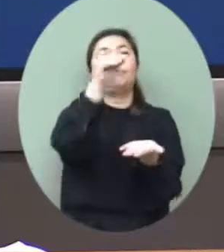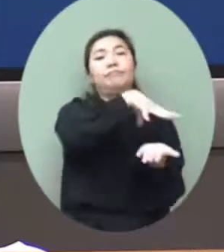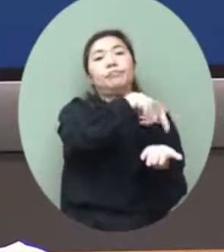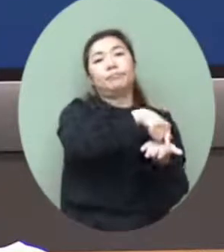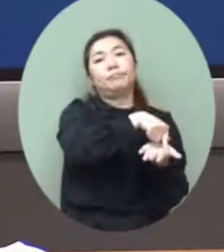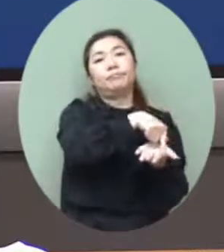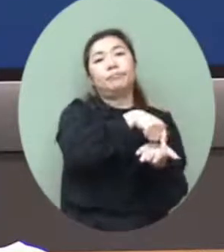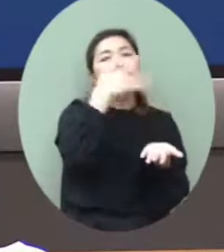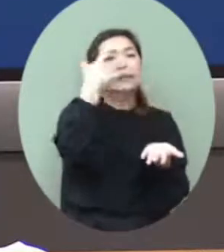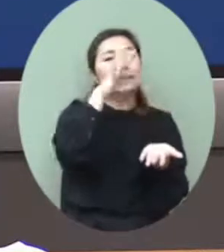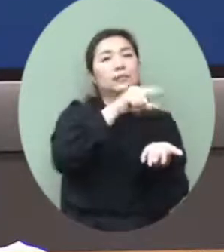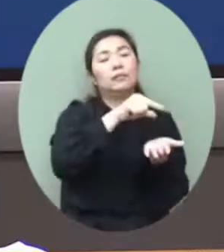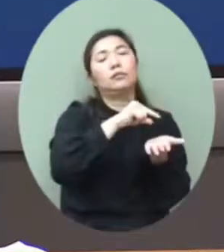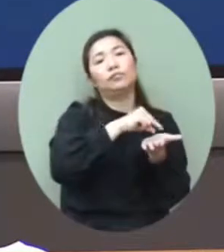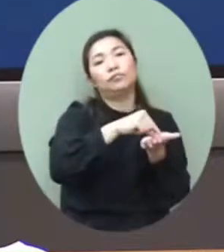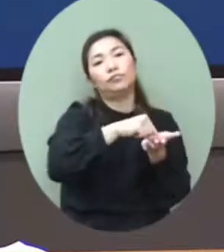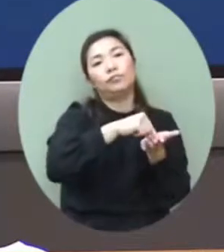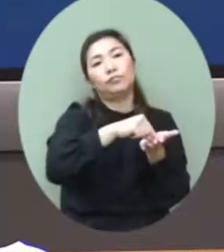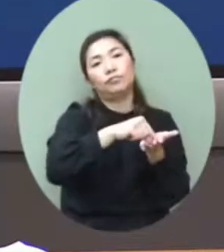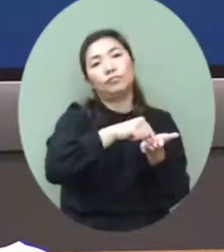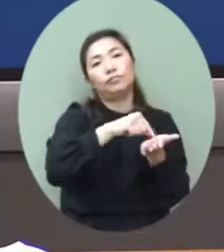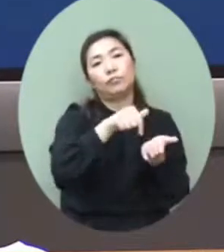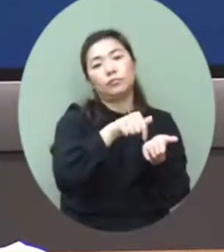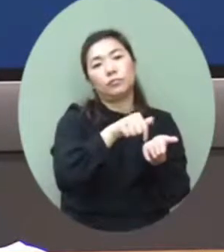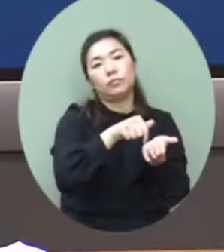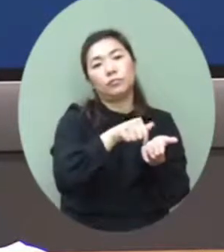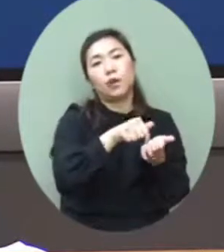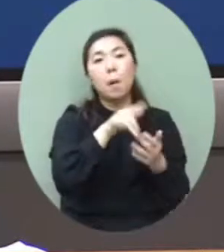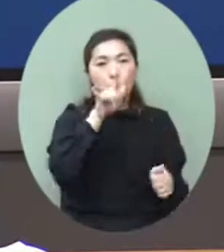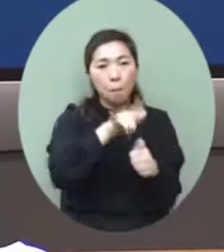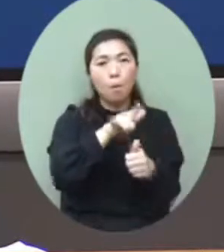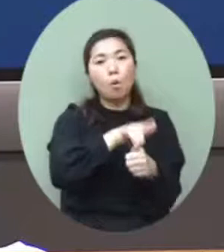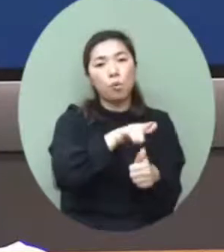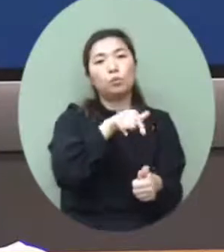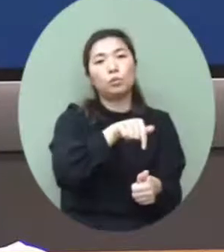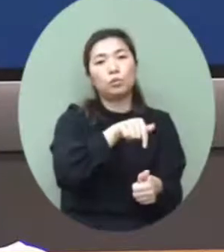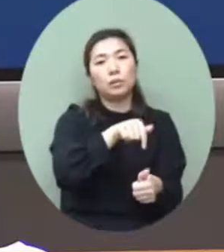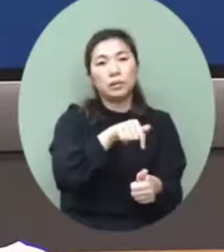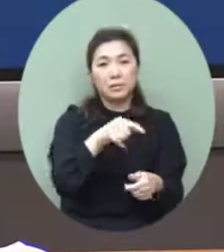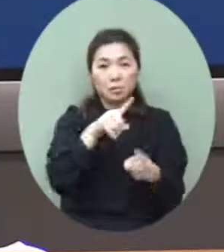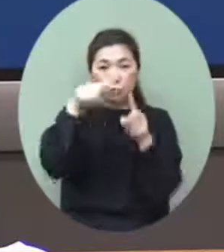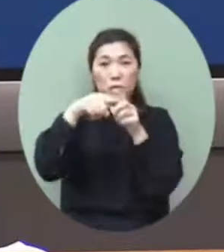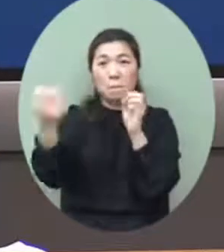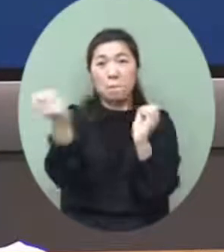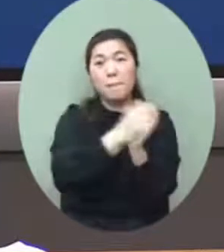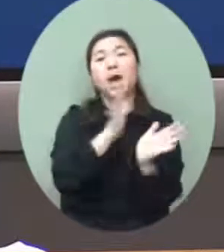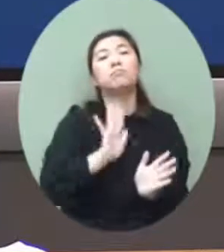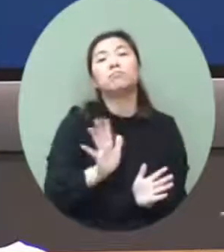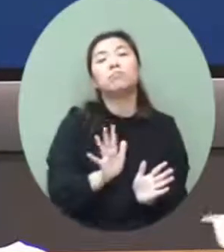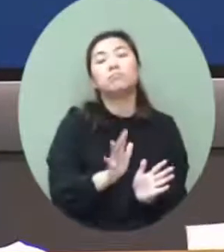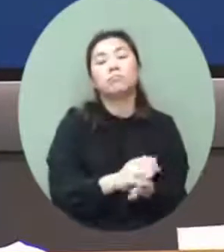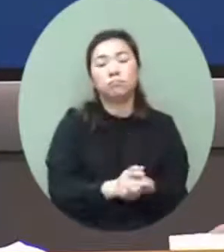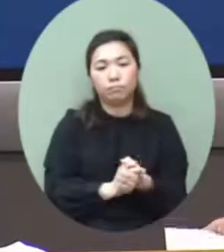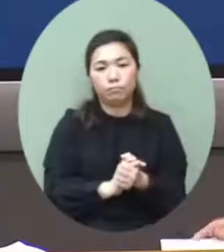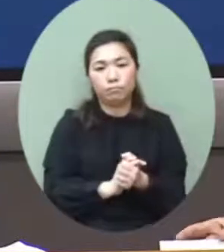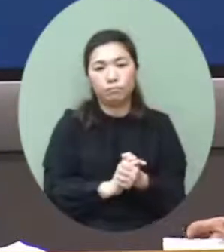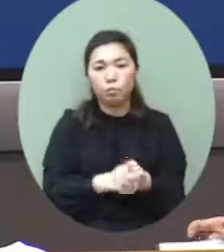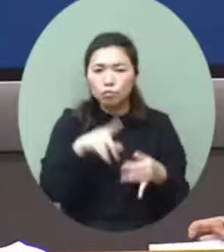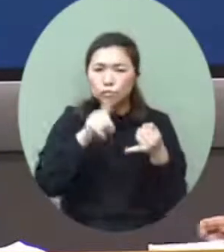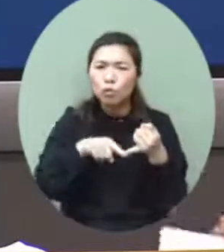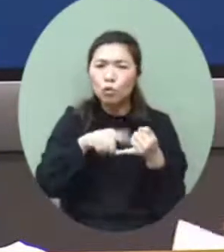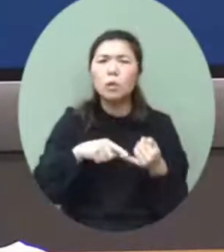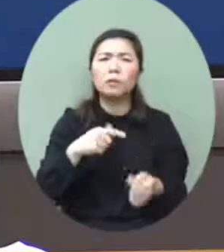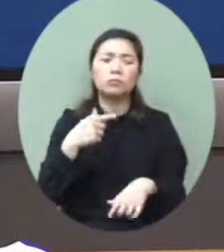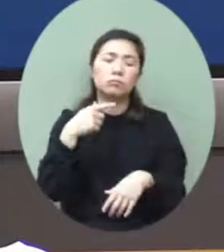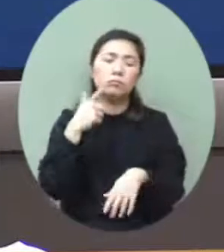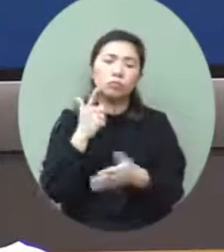from RCHEs with cases of outbreak. They can then be subject to reverse isolation